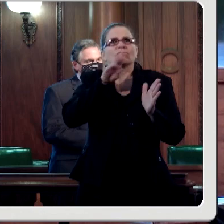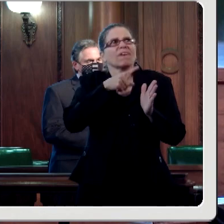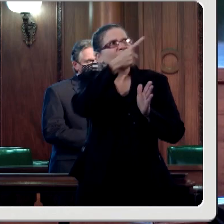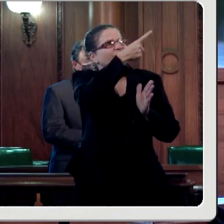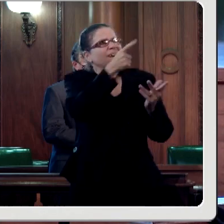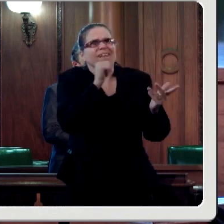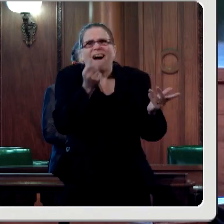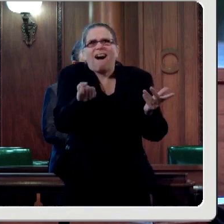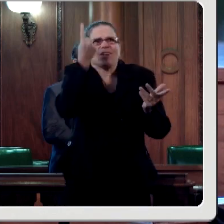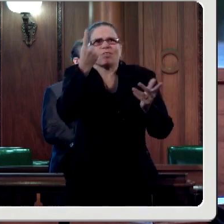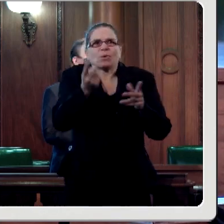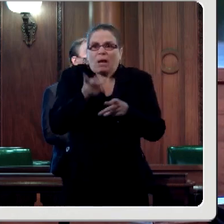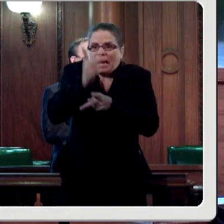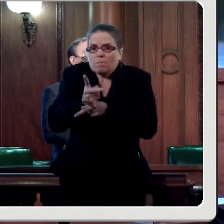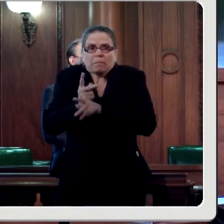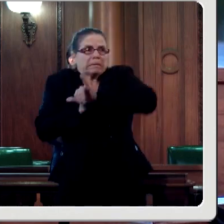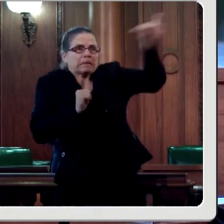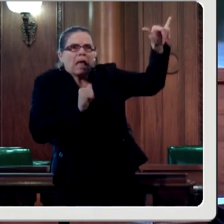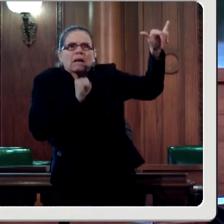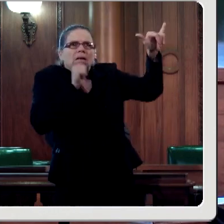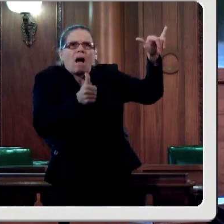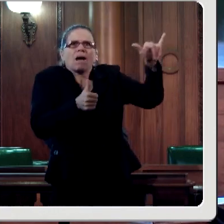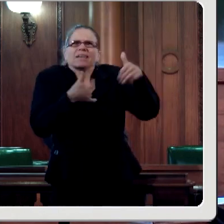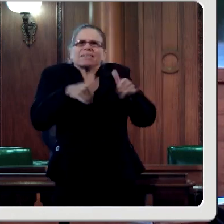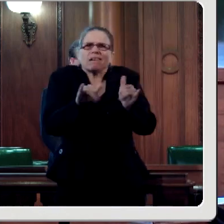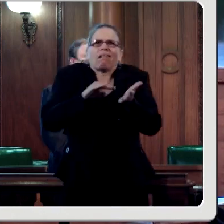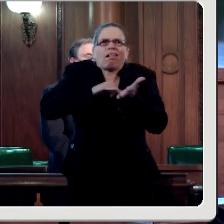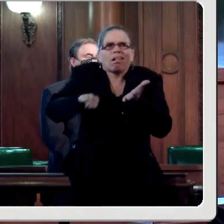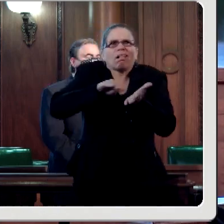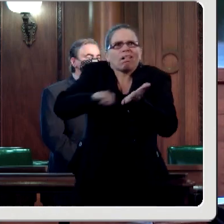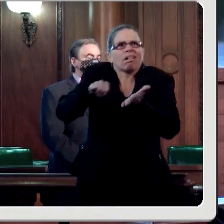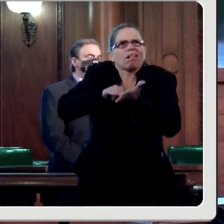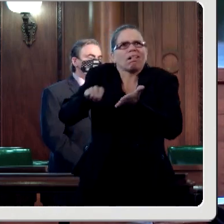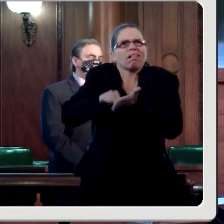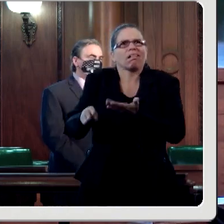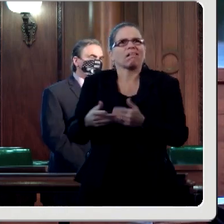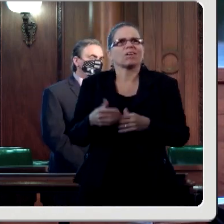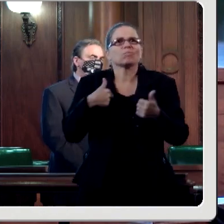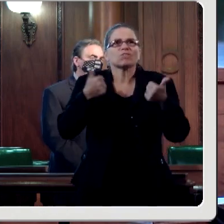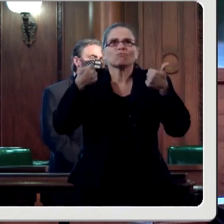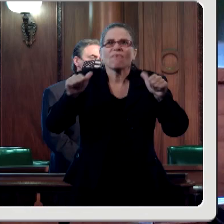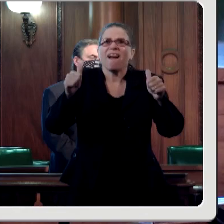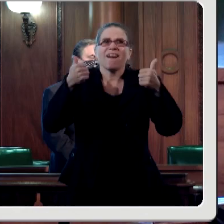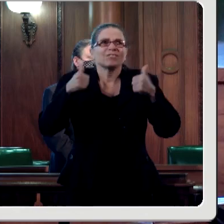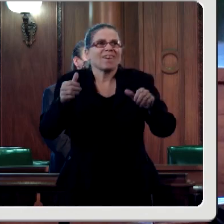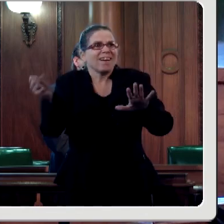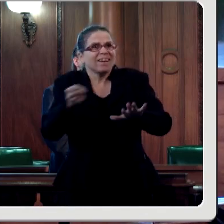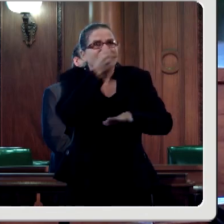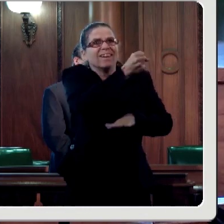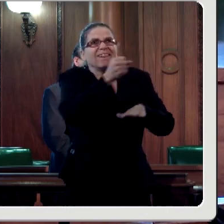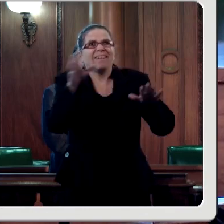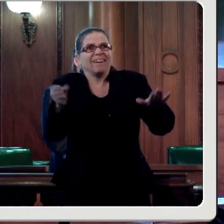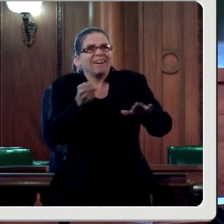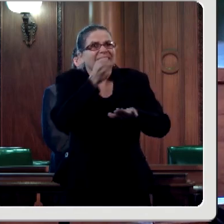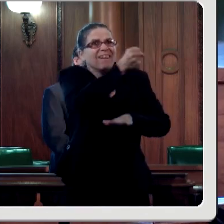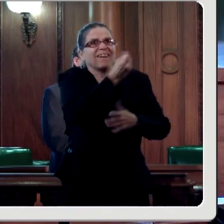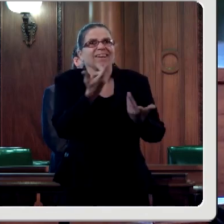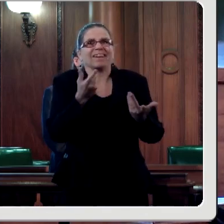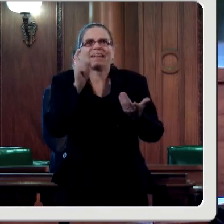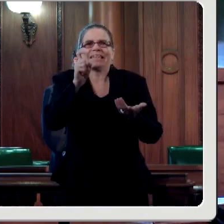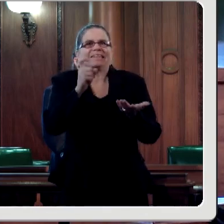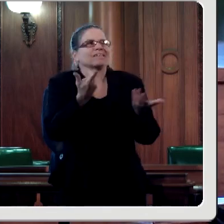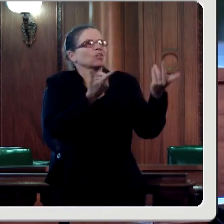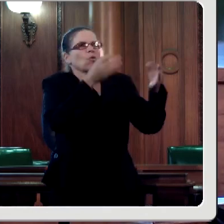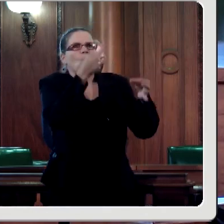our job. We will continue to be out there and be the best we can be, but we certainly do need some help from the courts in holding some of